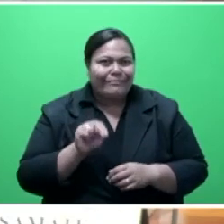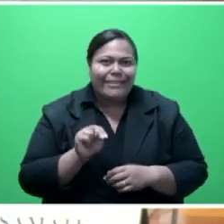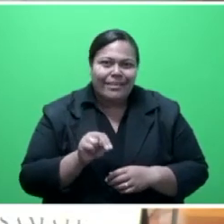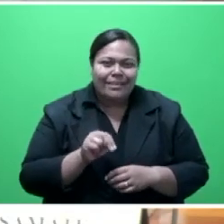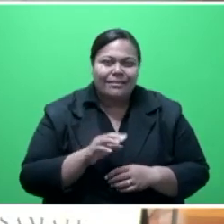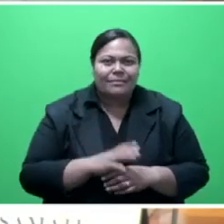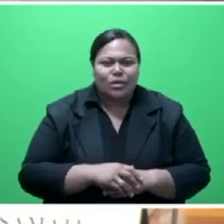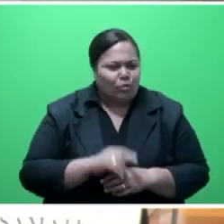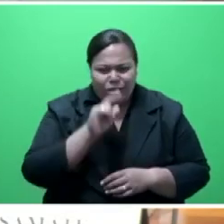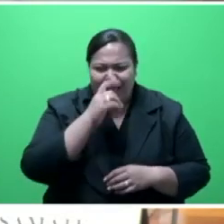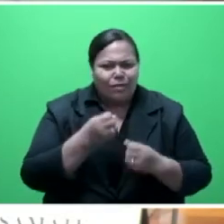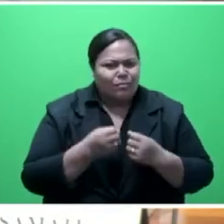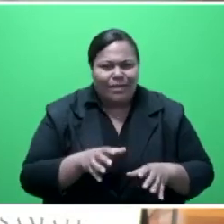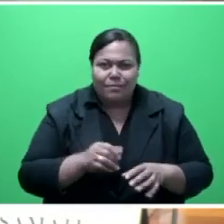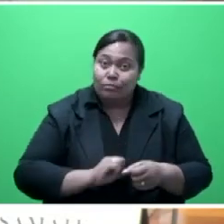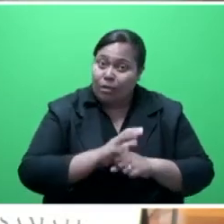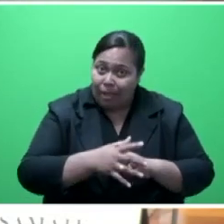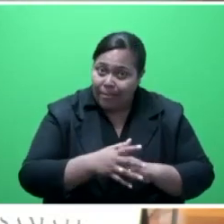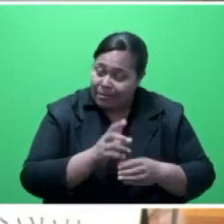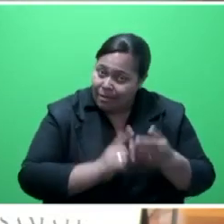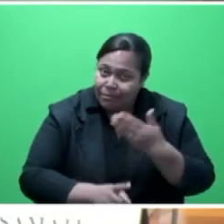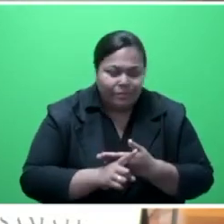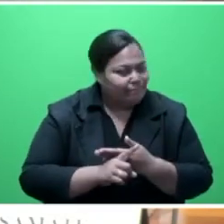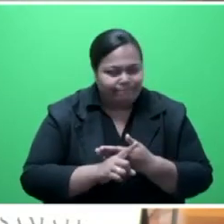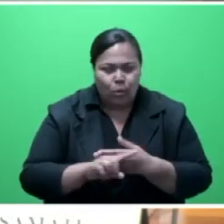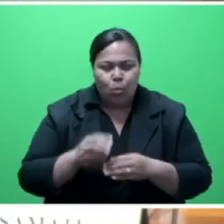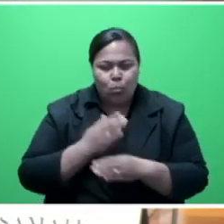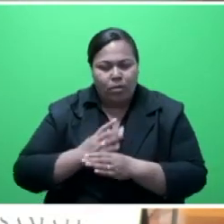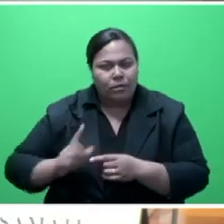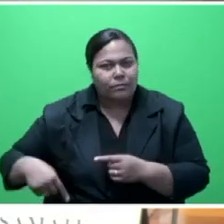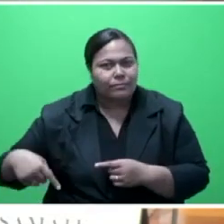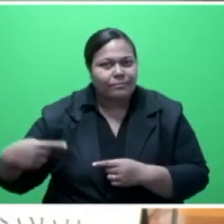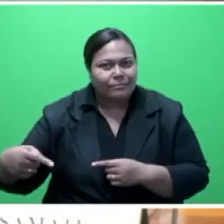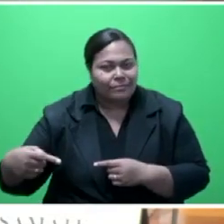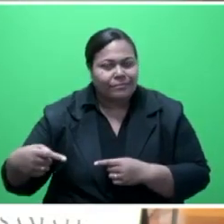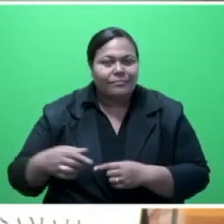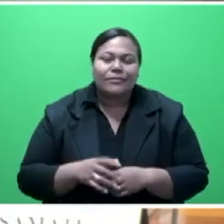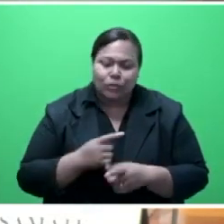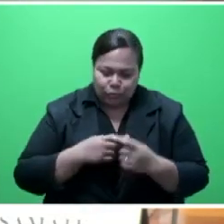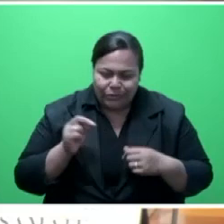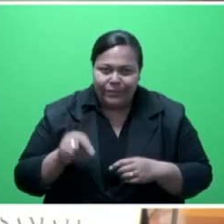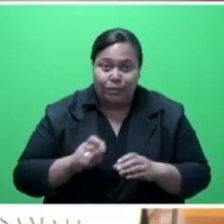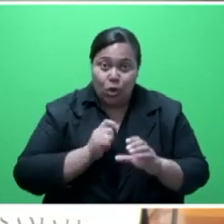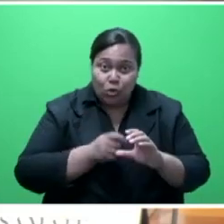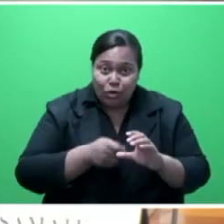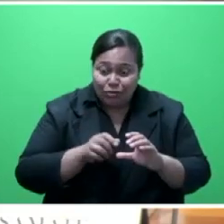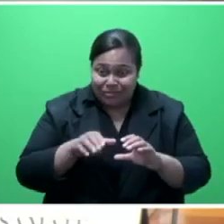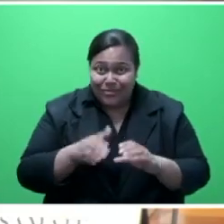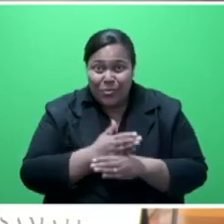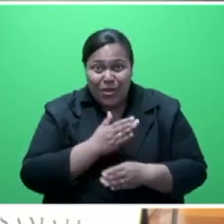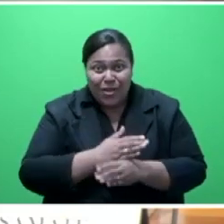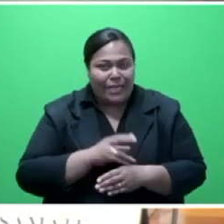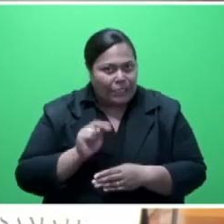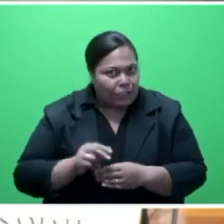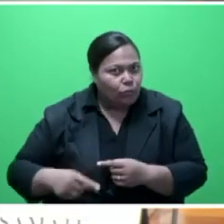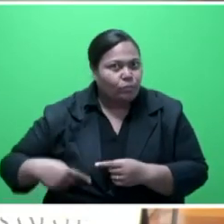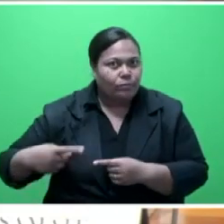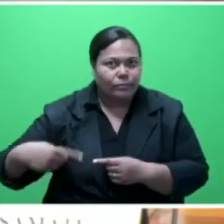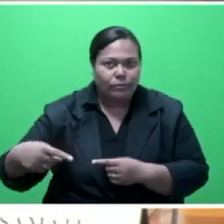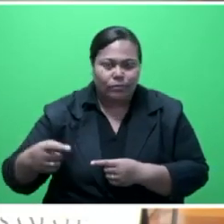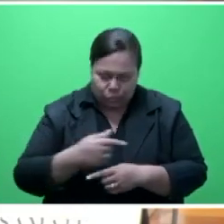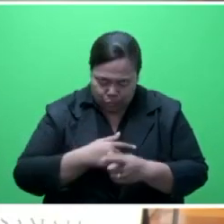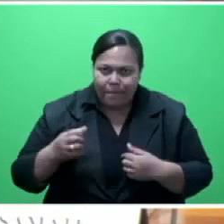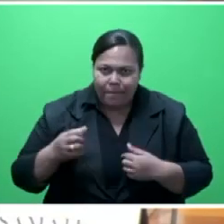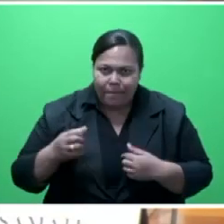pandemic. The work must go on, Mr. Speaker, sir, and by keeping the construction industry humming, we are sustaining and creating